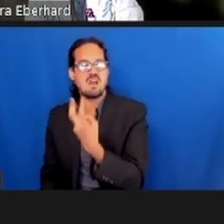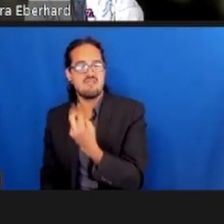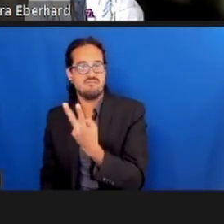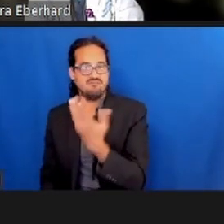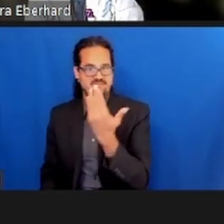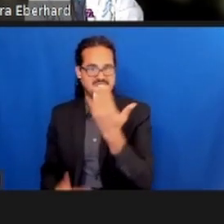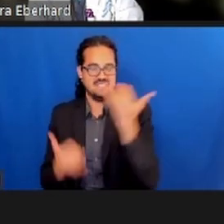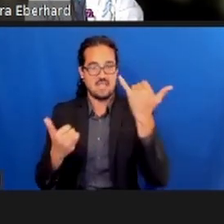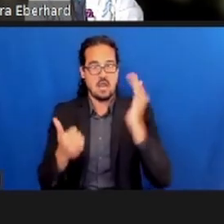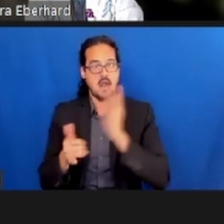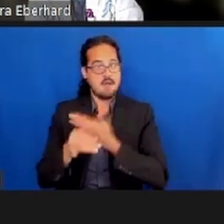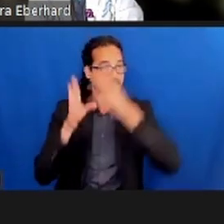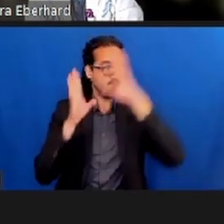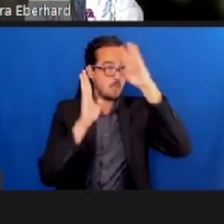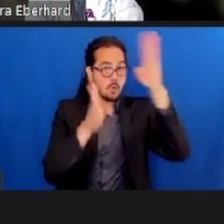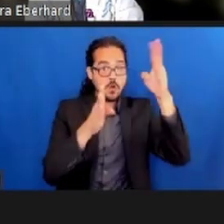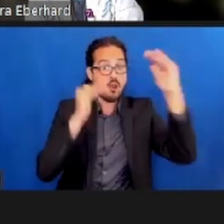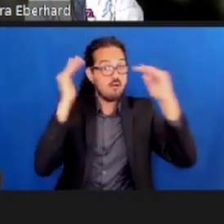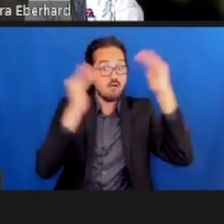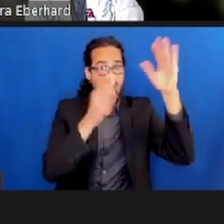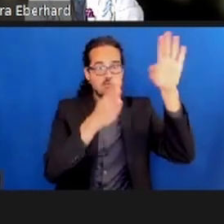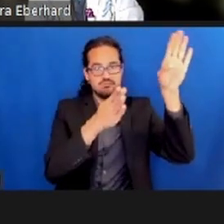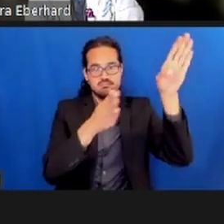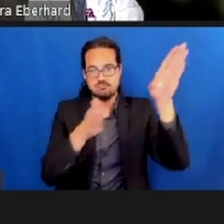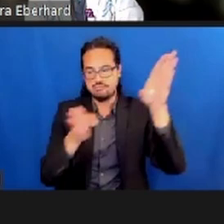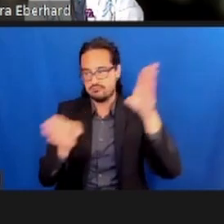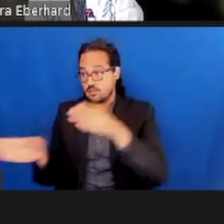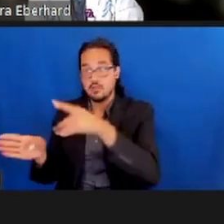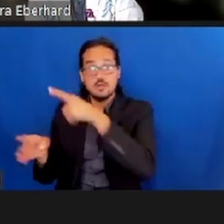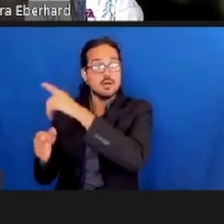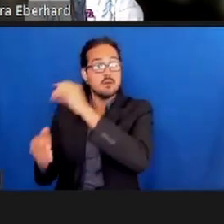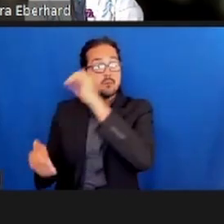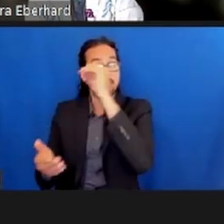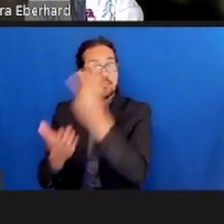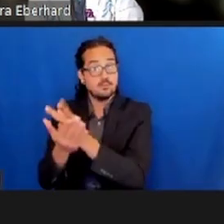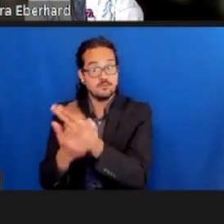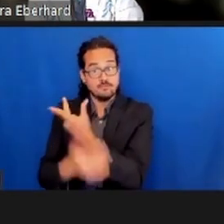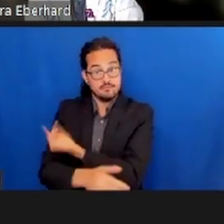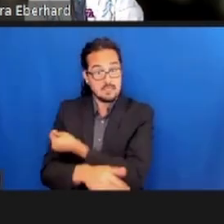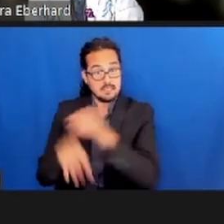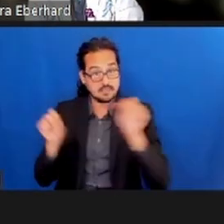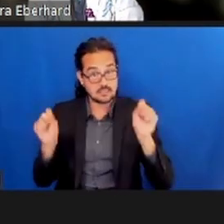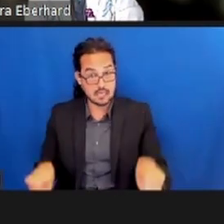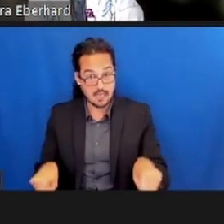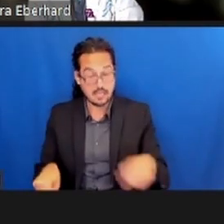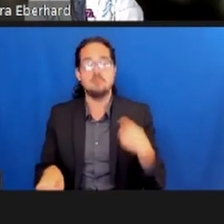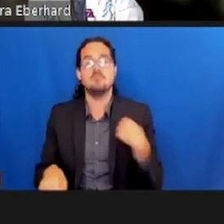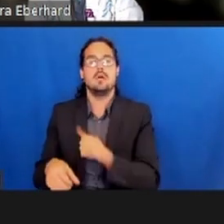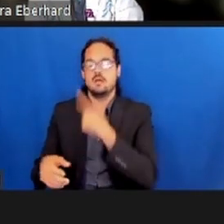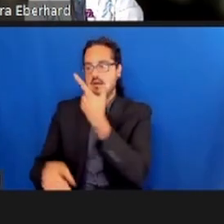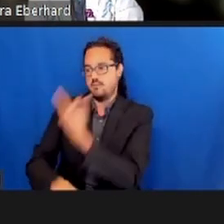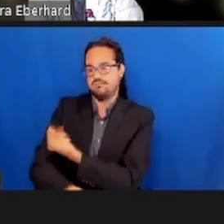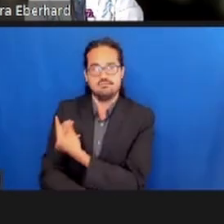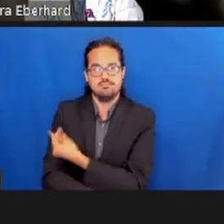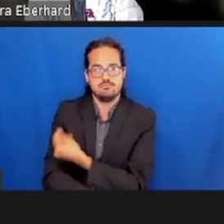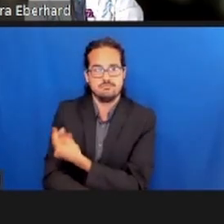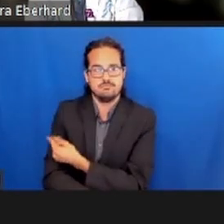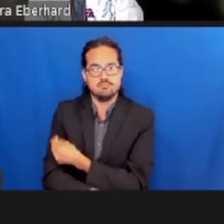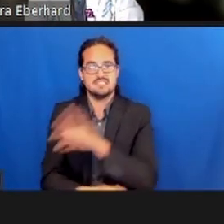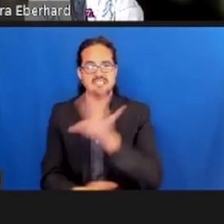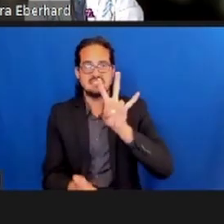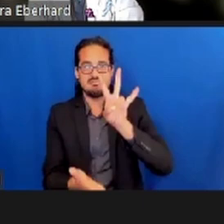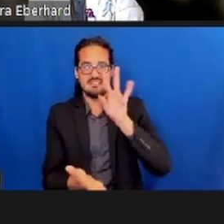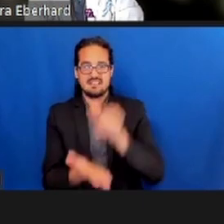available. About 3 weeks ago, we were successful, vaccinated over 7,000 in 1 week of our 14,000 12 to 15-year-olds